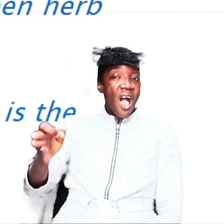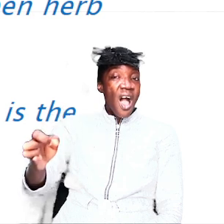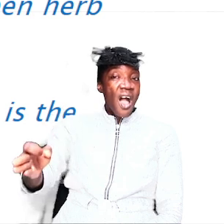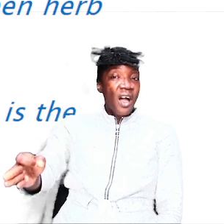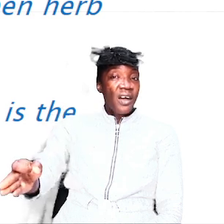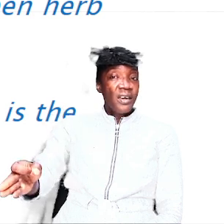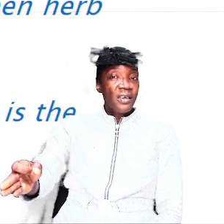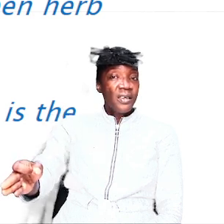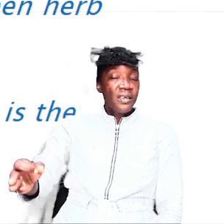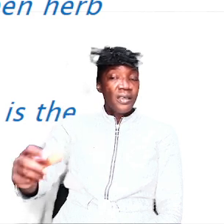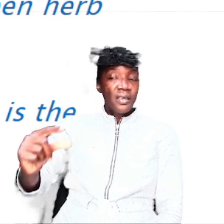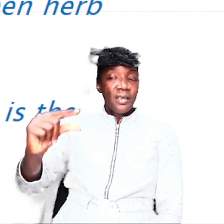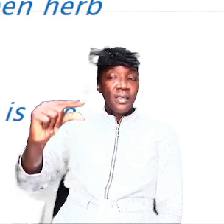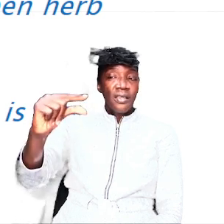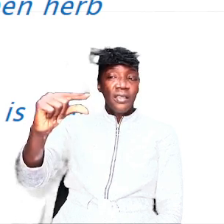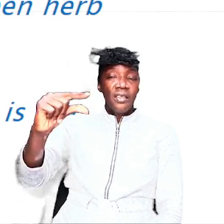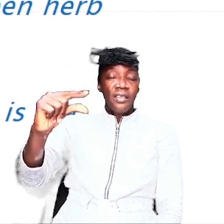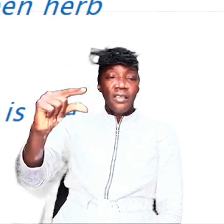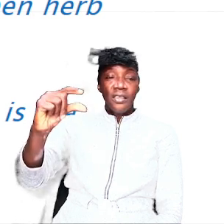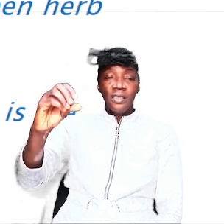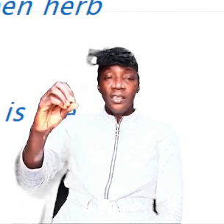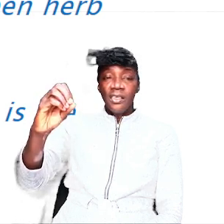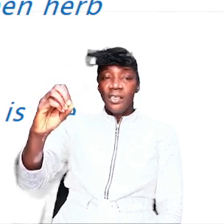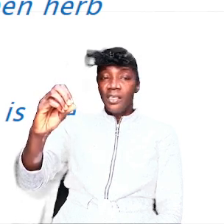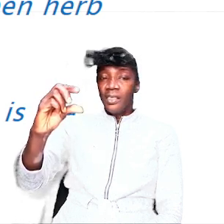as Genesis chapter 9,